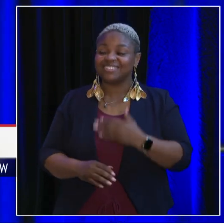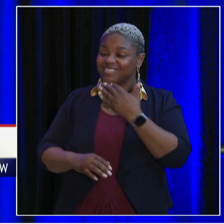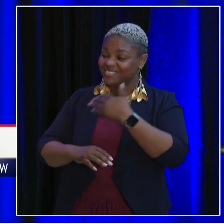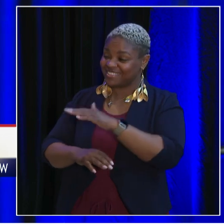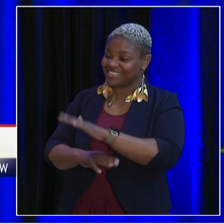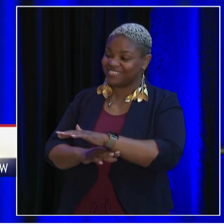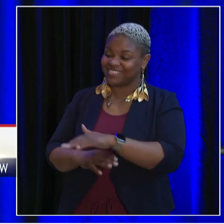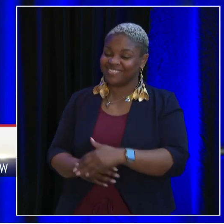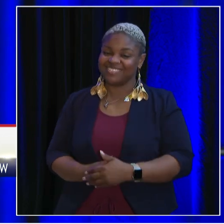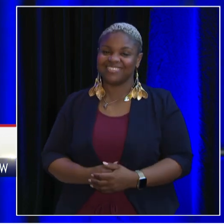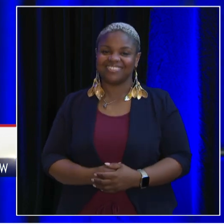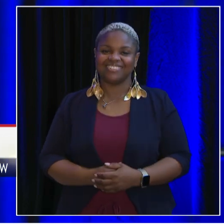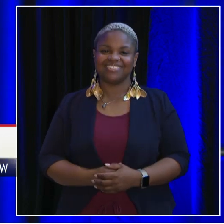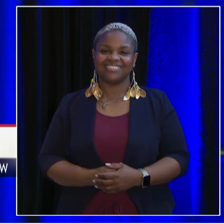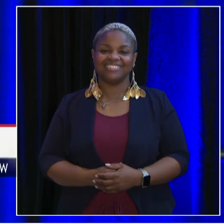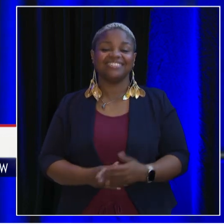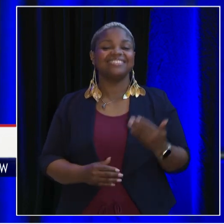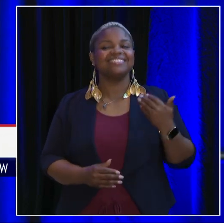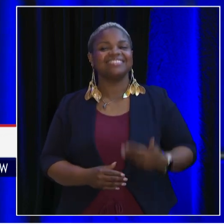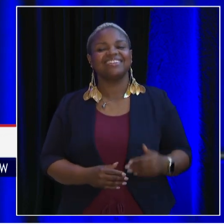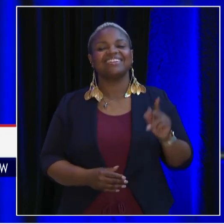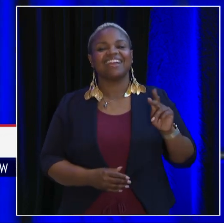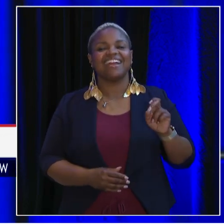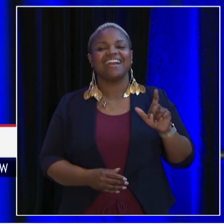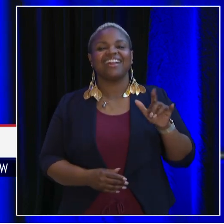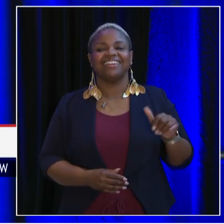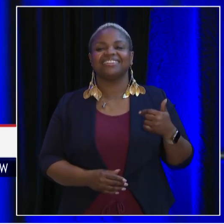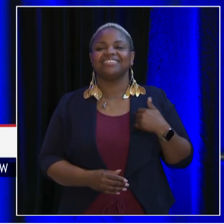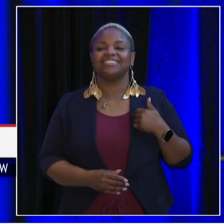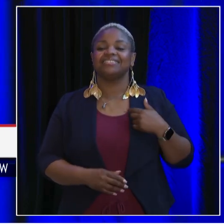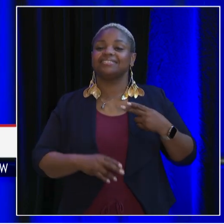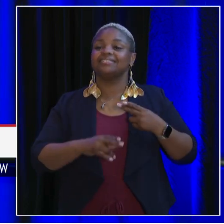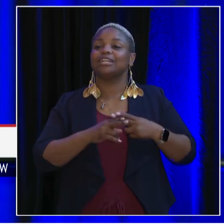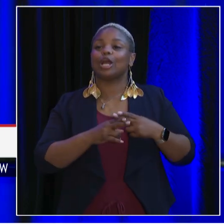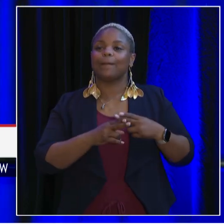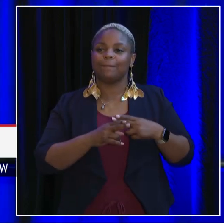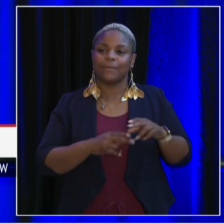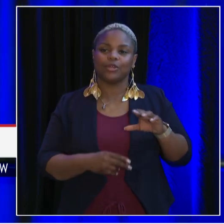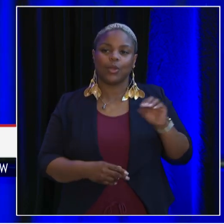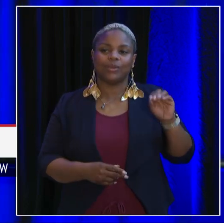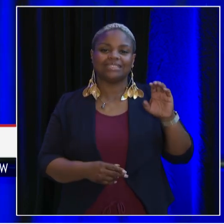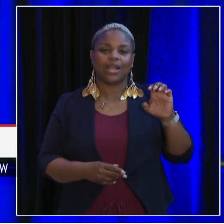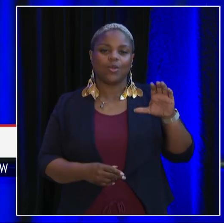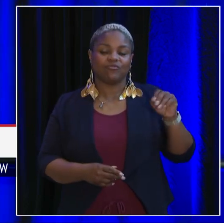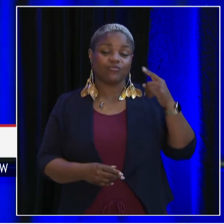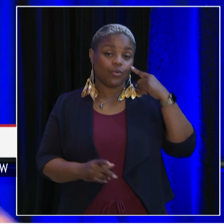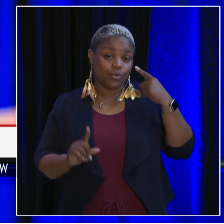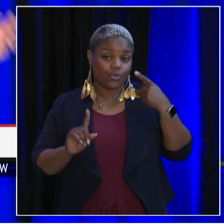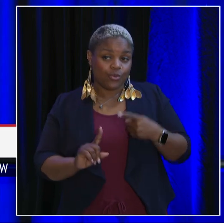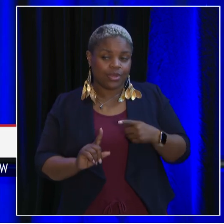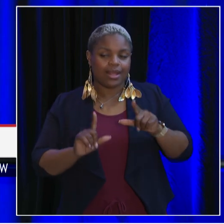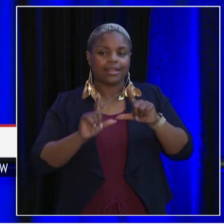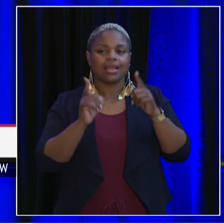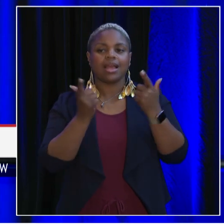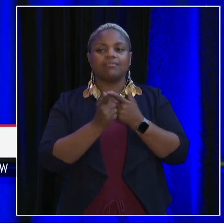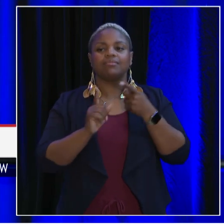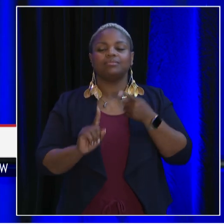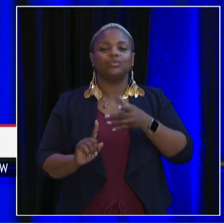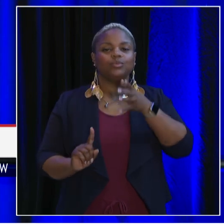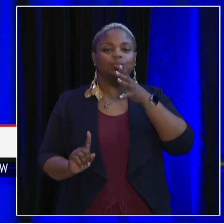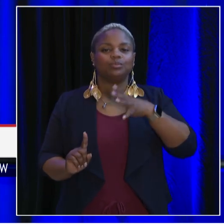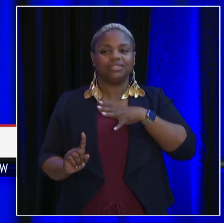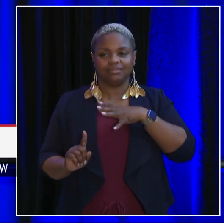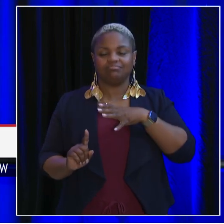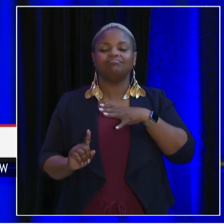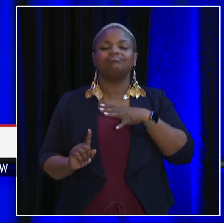So I am Kelly McFarland Stratman, and I am the interim co-CEO of the League of Women Voters. And I want to